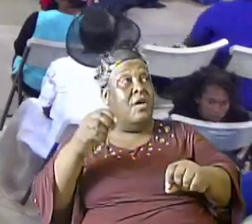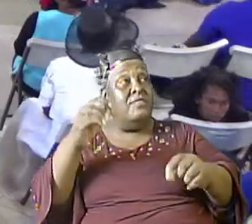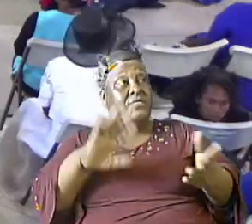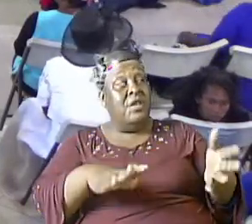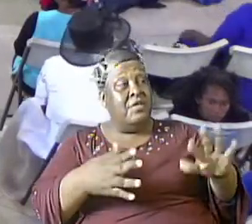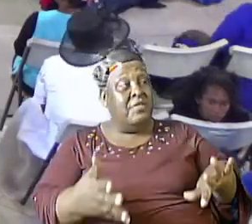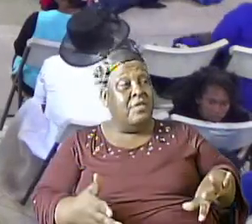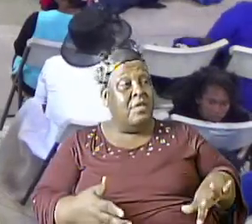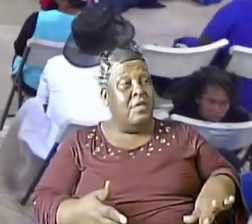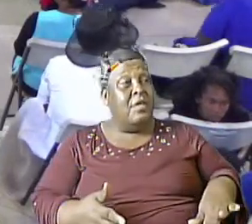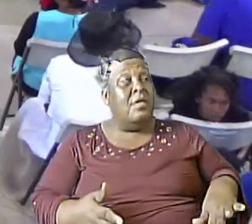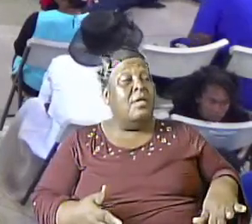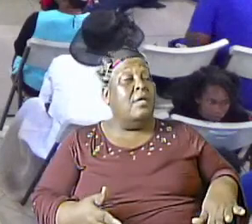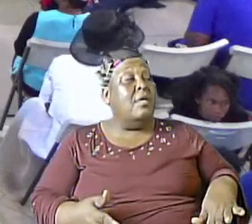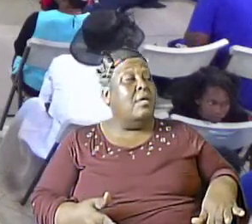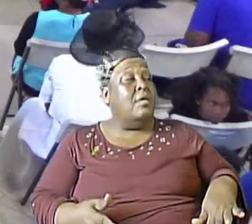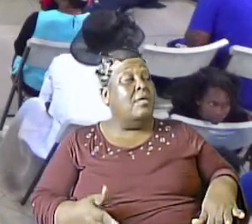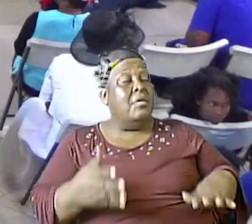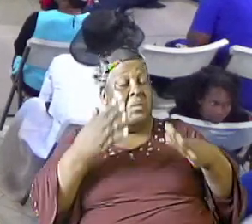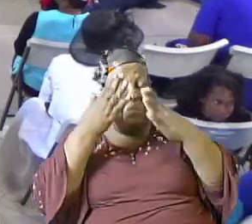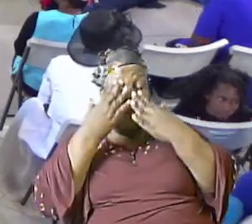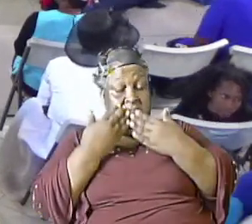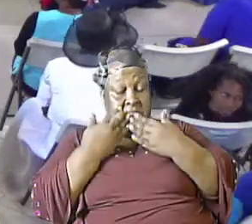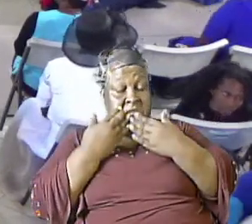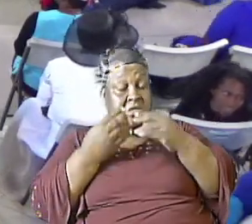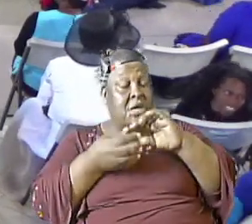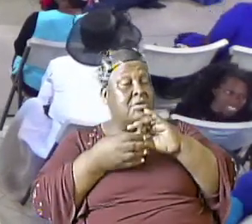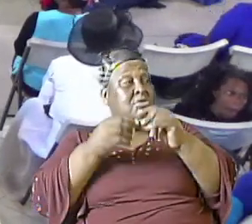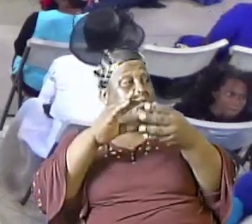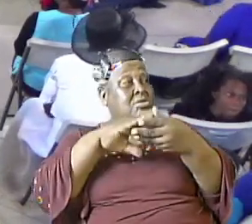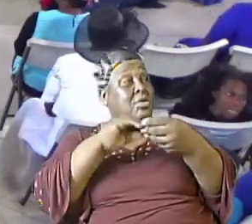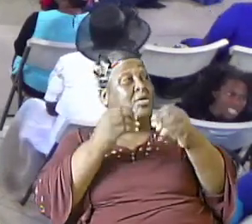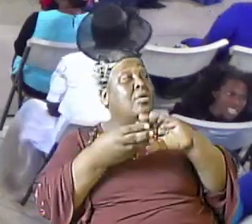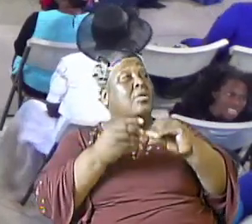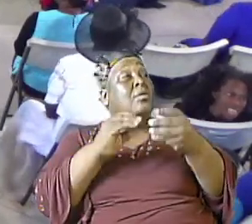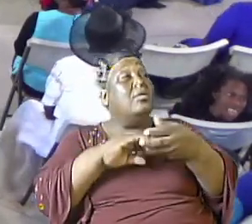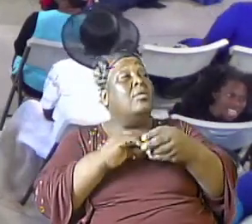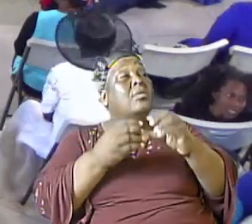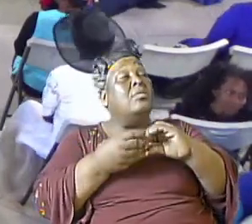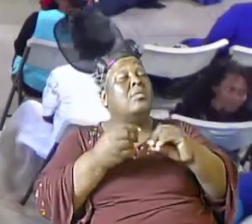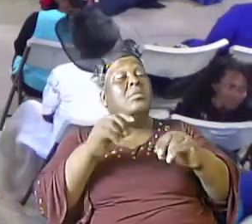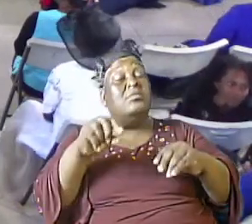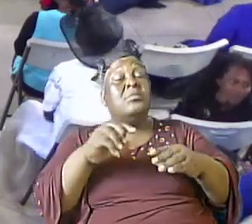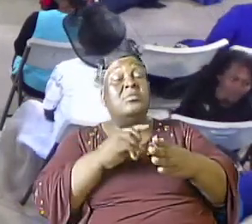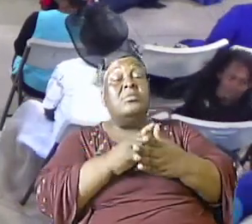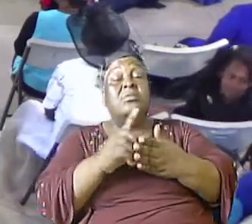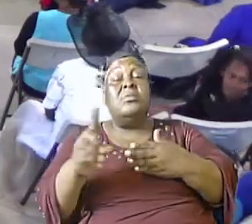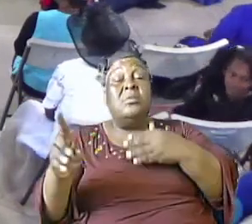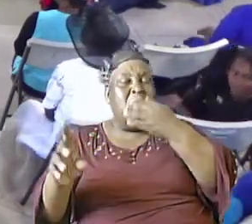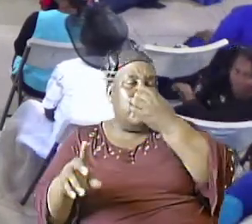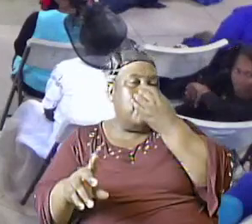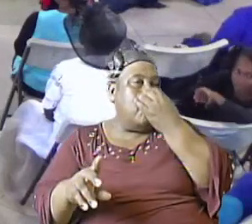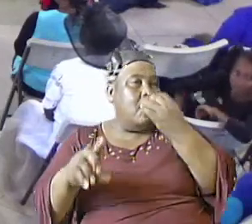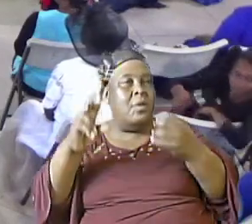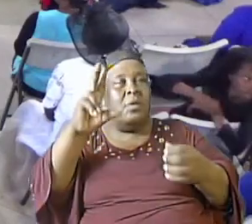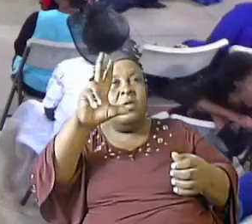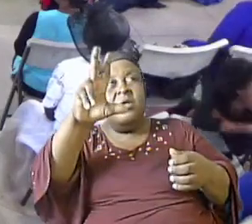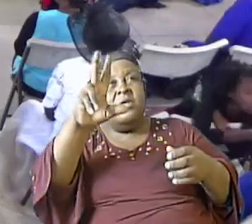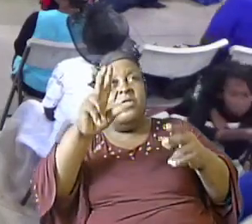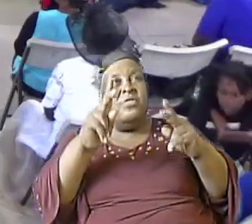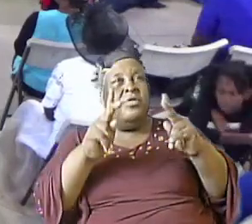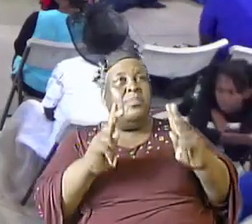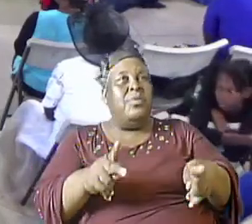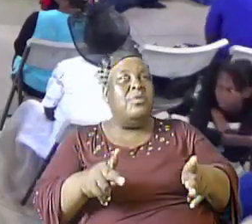of death. You know, there was a sad story in our news this week of these